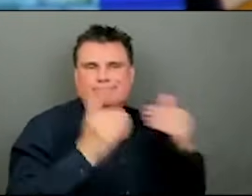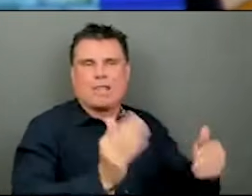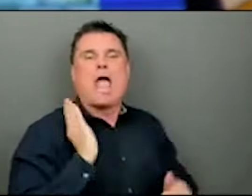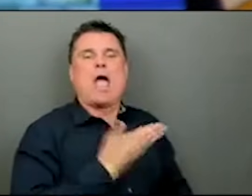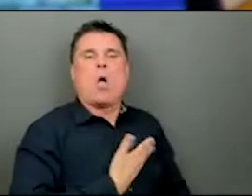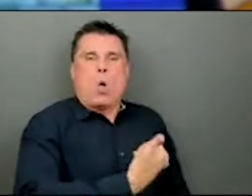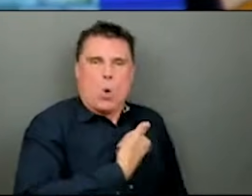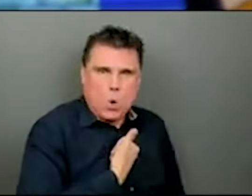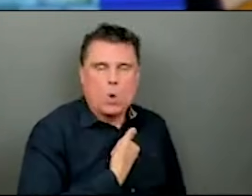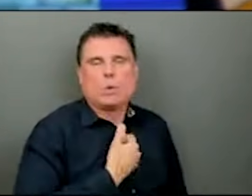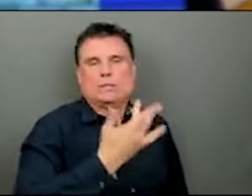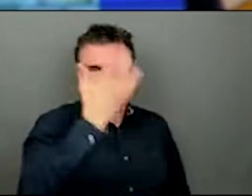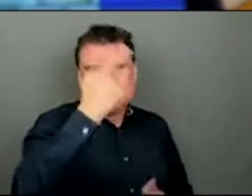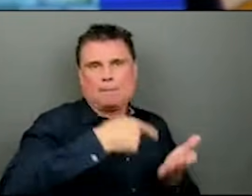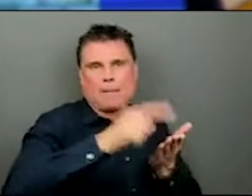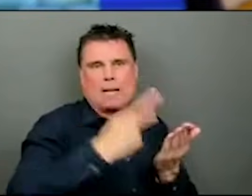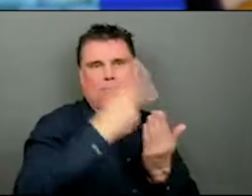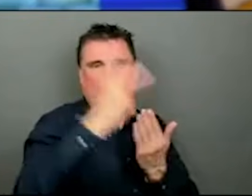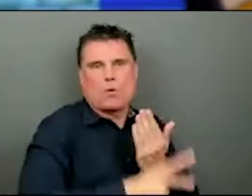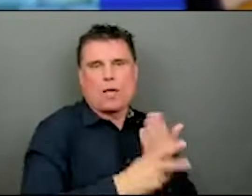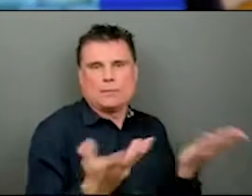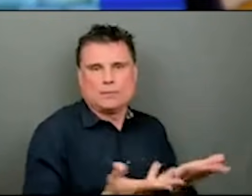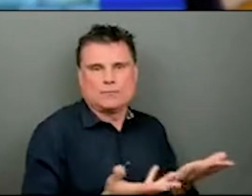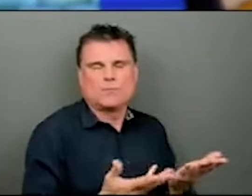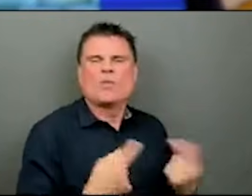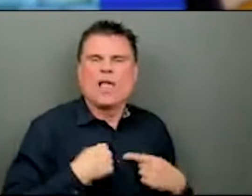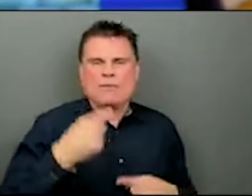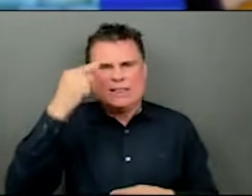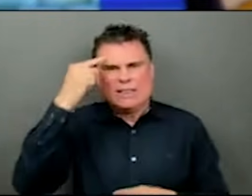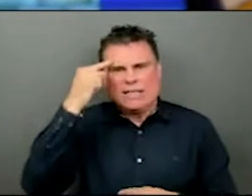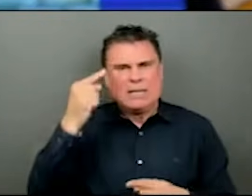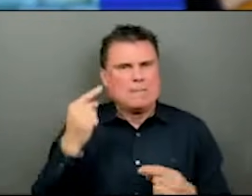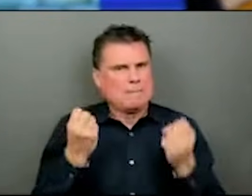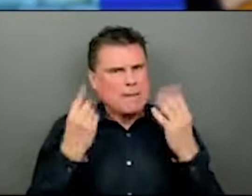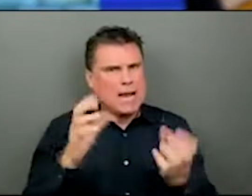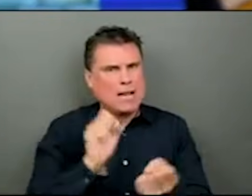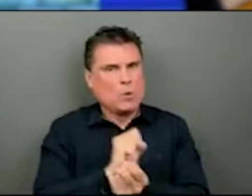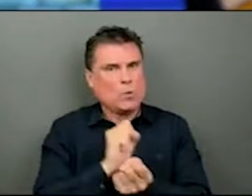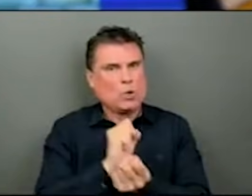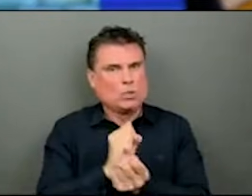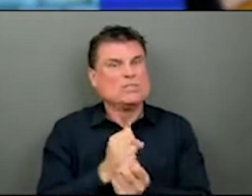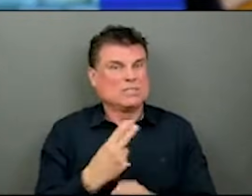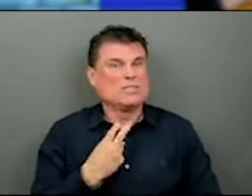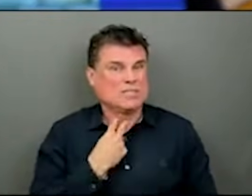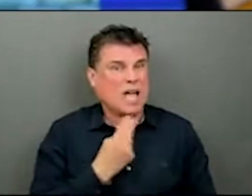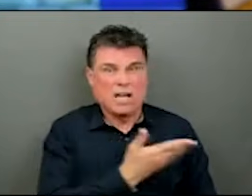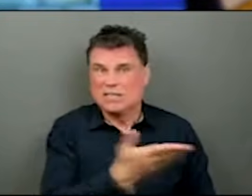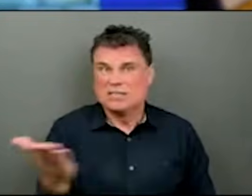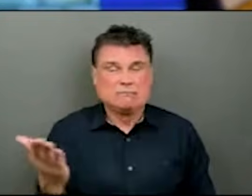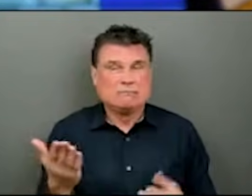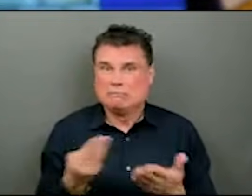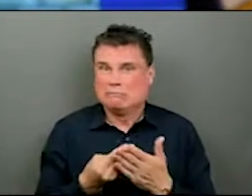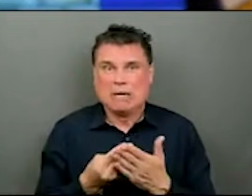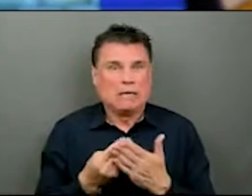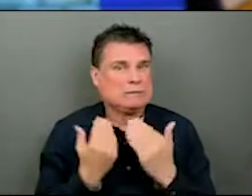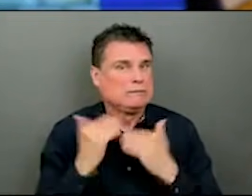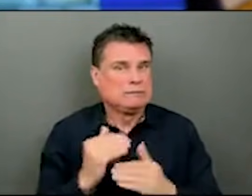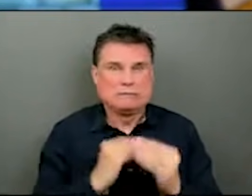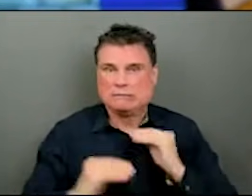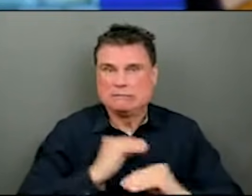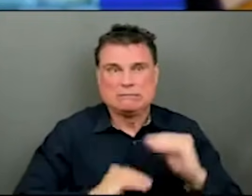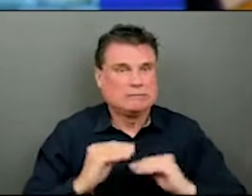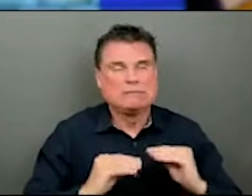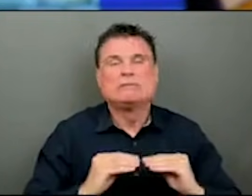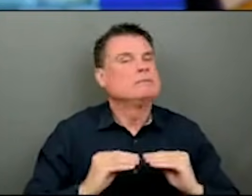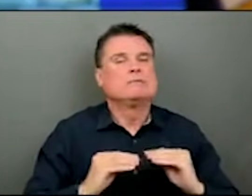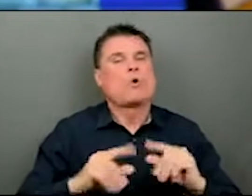have to keep in mind those workers that are faced with an extremely difficult choice. We want to eliminate that, take the stress off workers, make